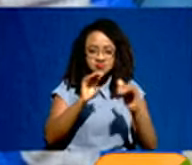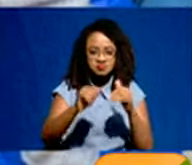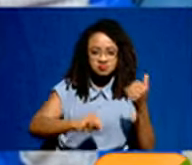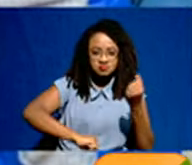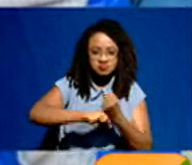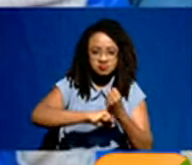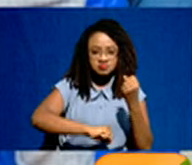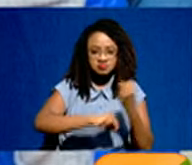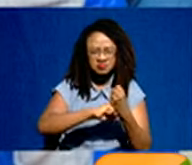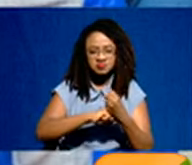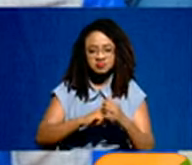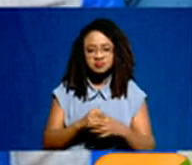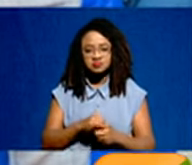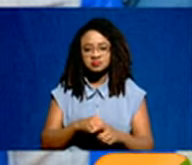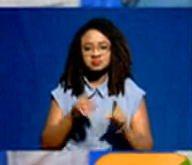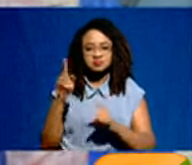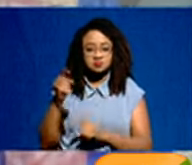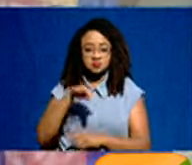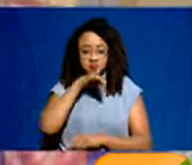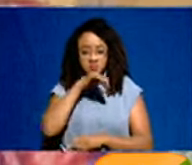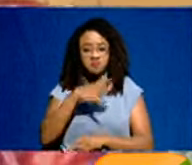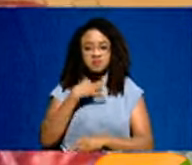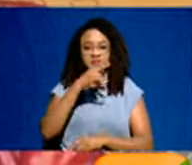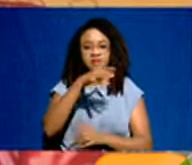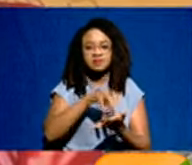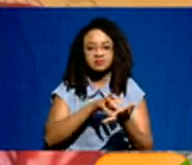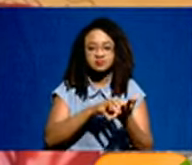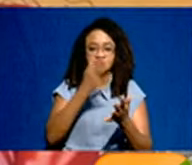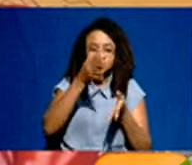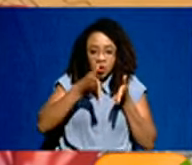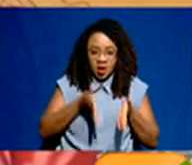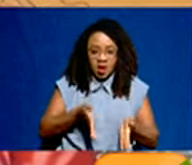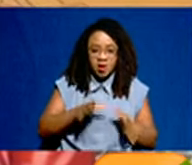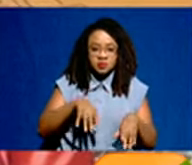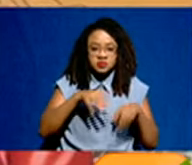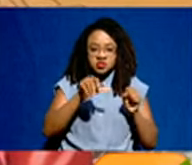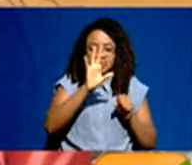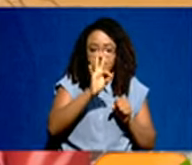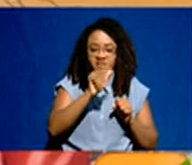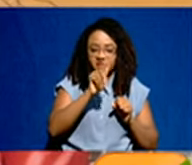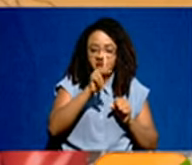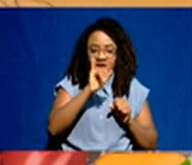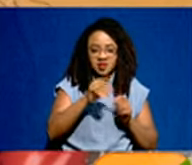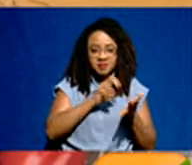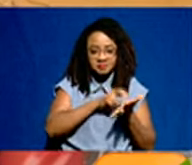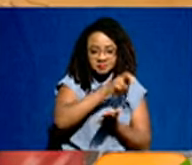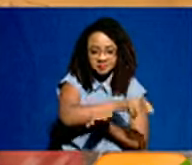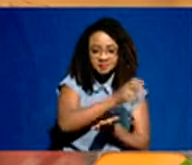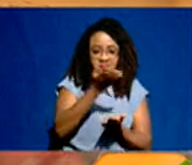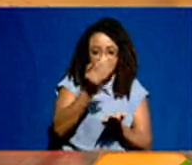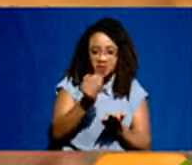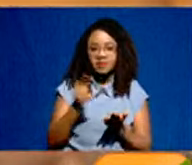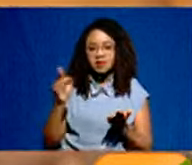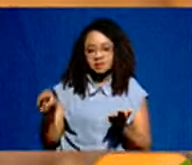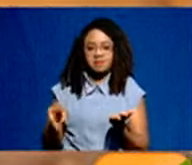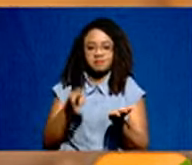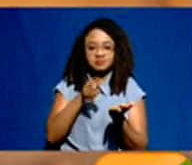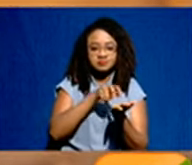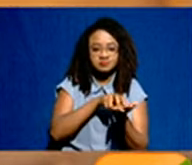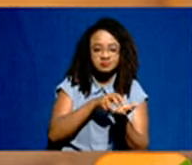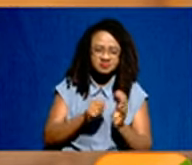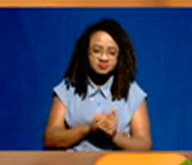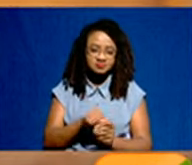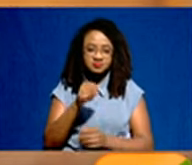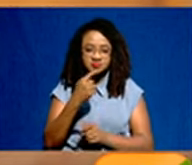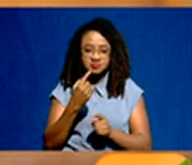lobby for support. Now, Raila is eyeing the seat to replace incumbent AU Commission Chair Musa Faki Mahamat of